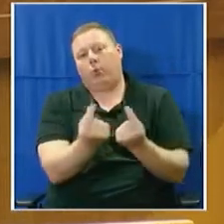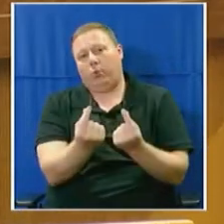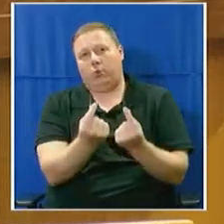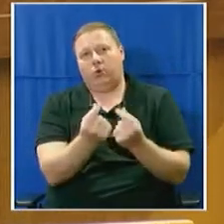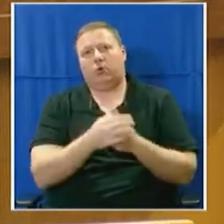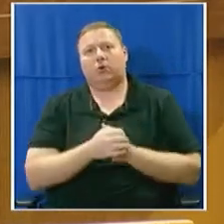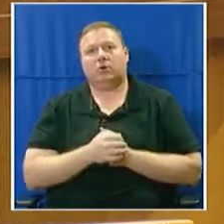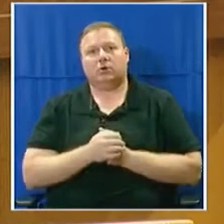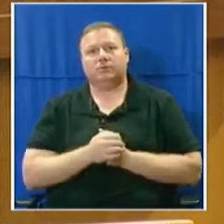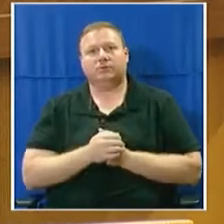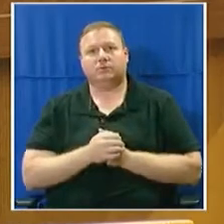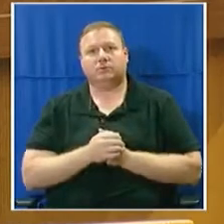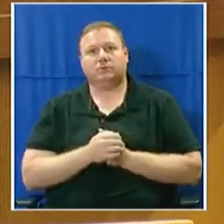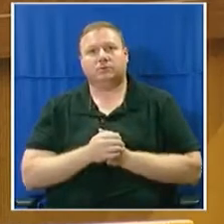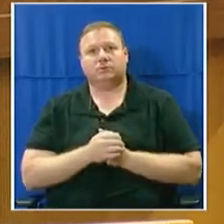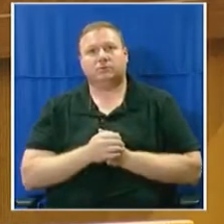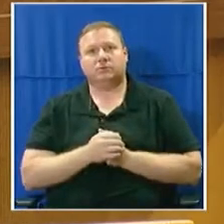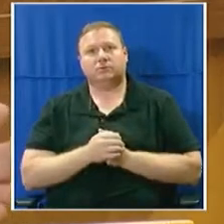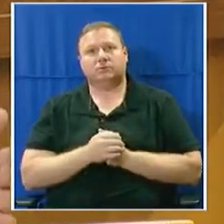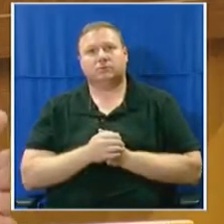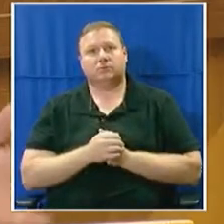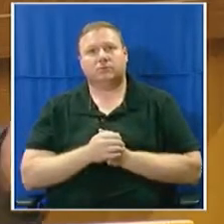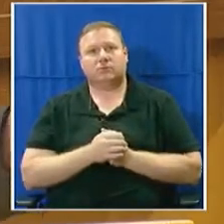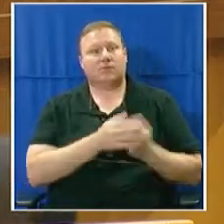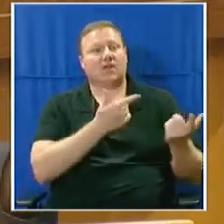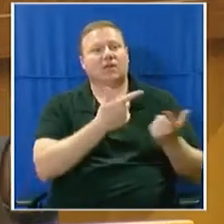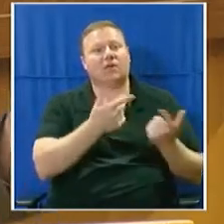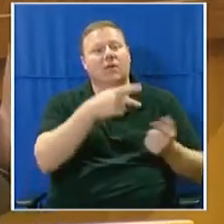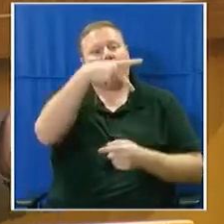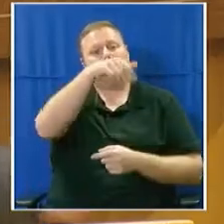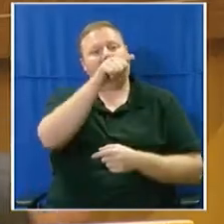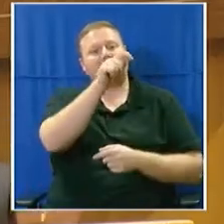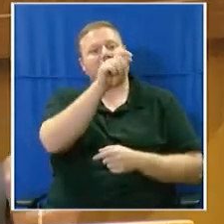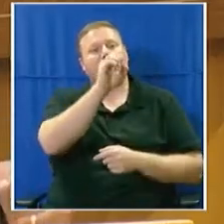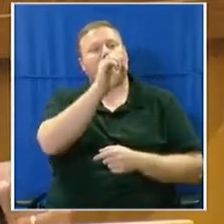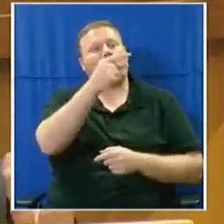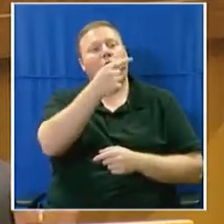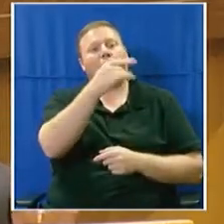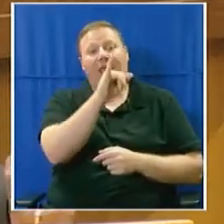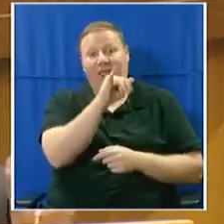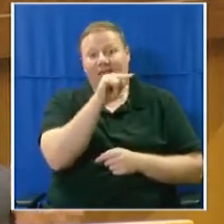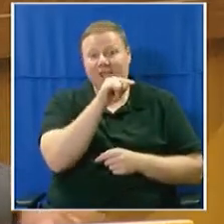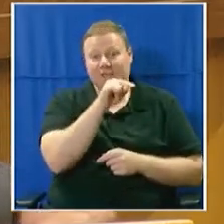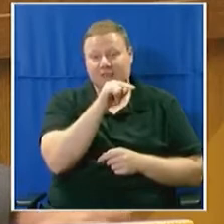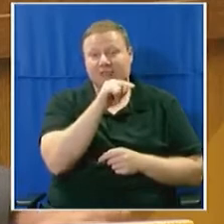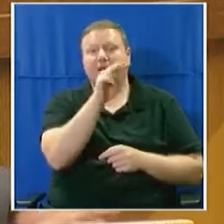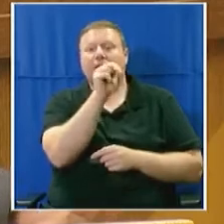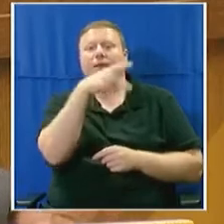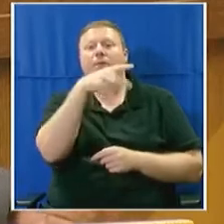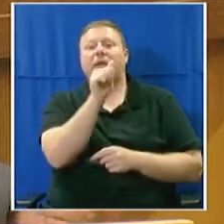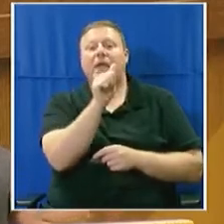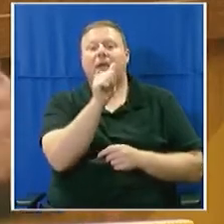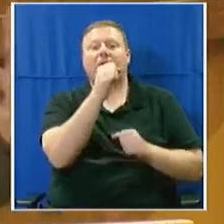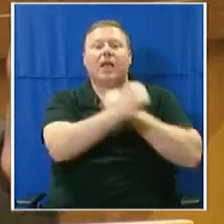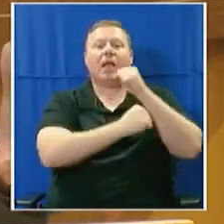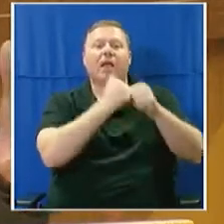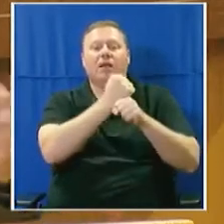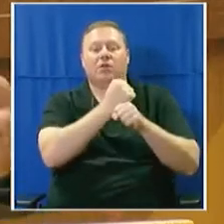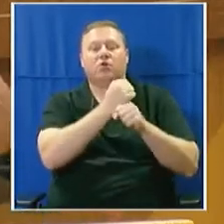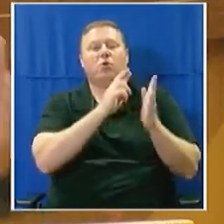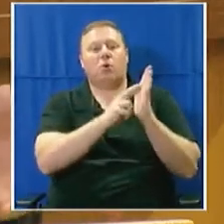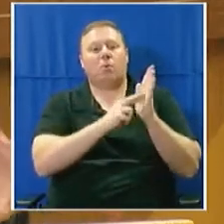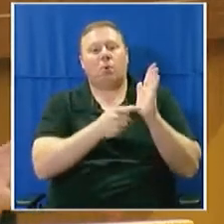this resolution. Advocate Batohi, in presenting the NPA's annual report, recently used